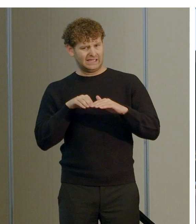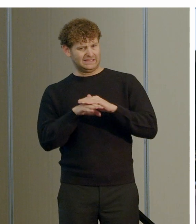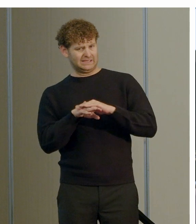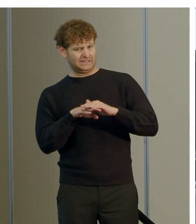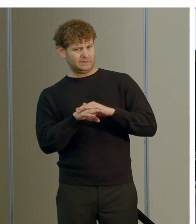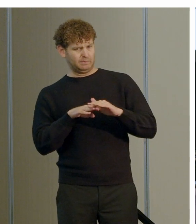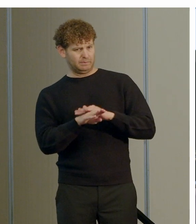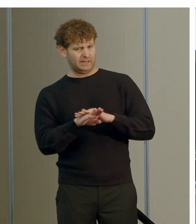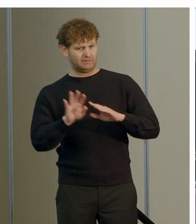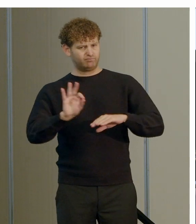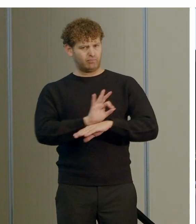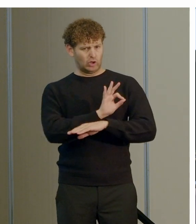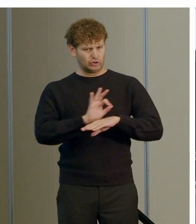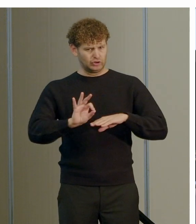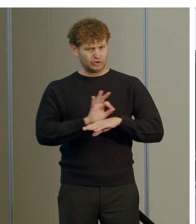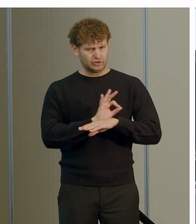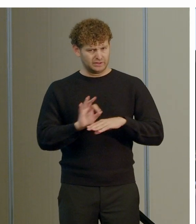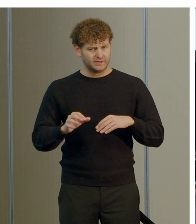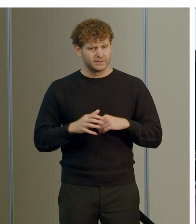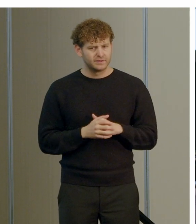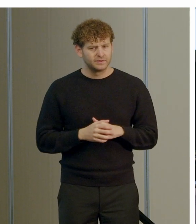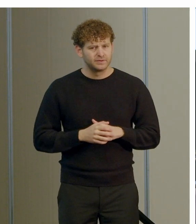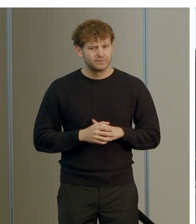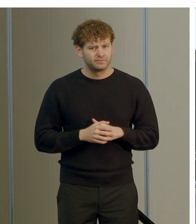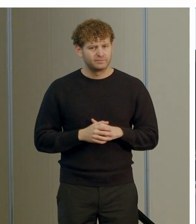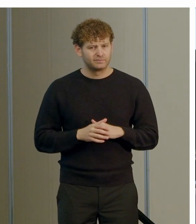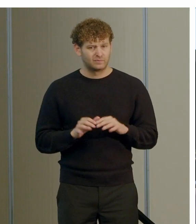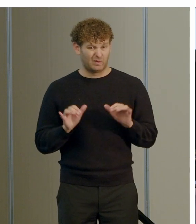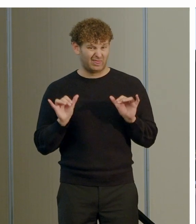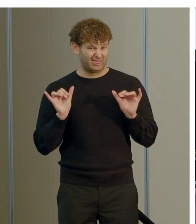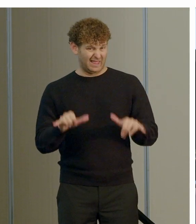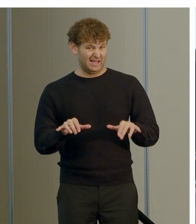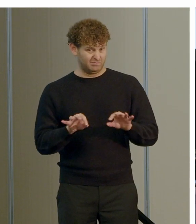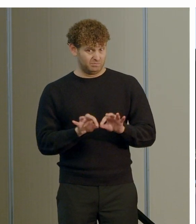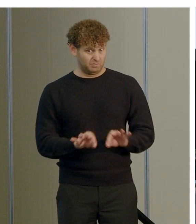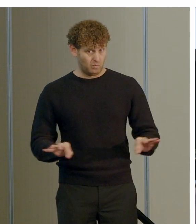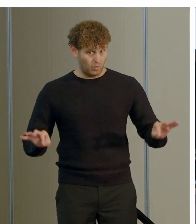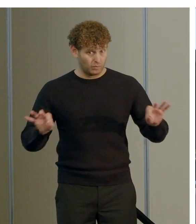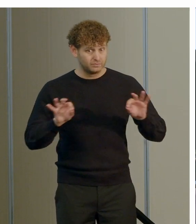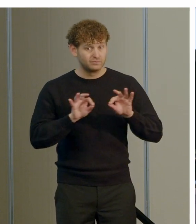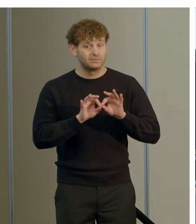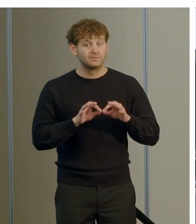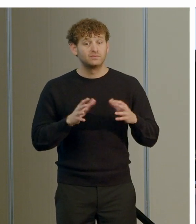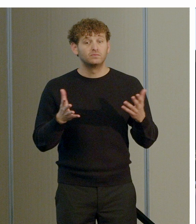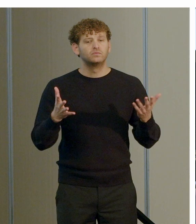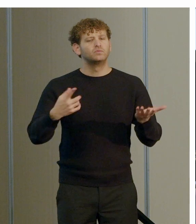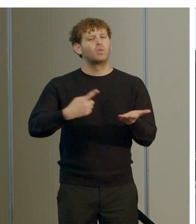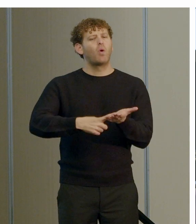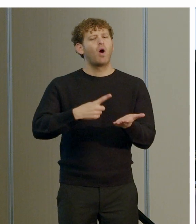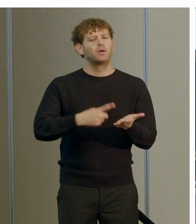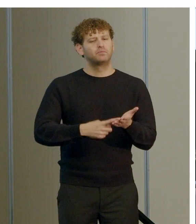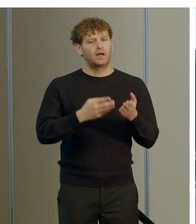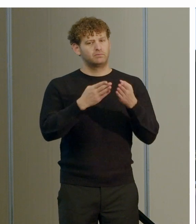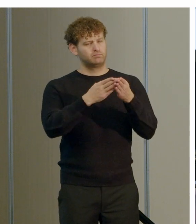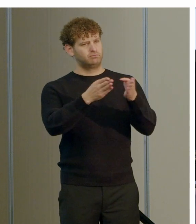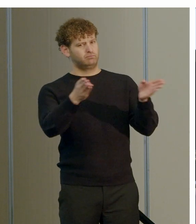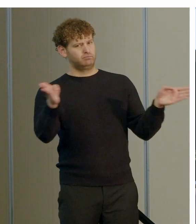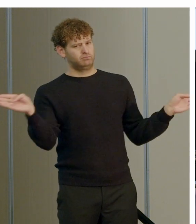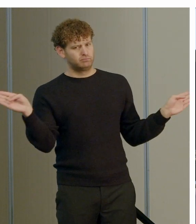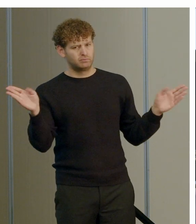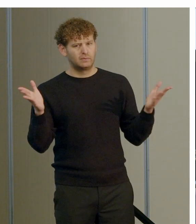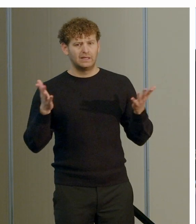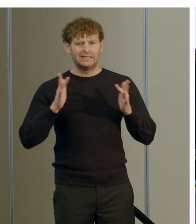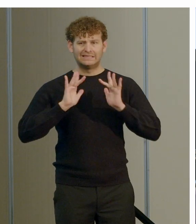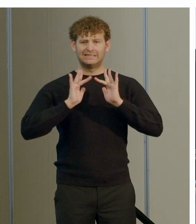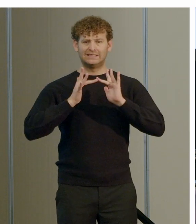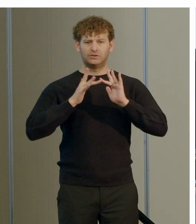That's pretty dramatic. And we're talking about the whole scope of digital accessibility, from